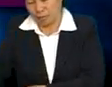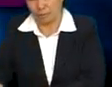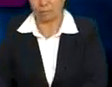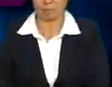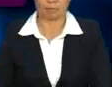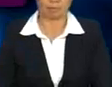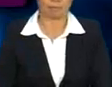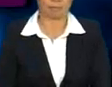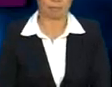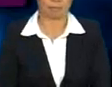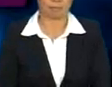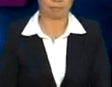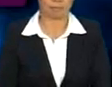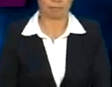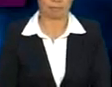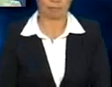non-absorbent materials.